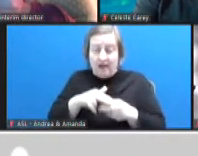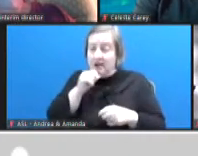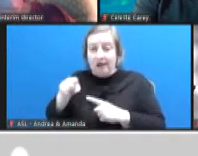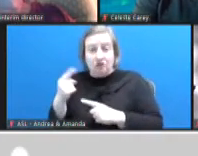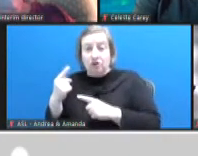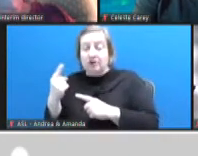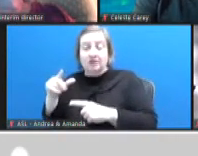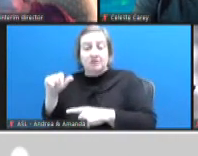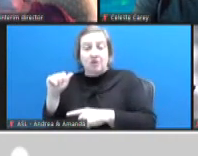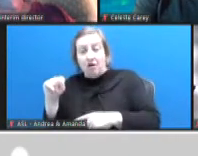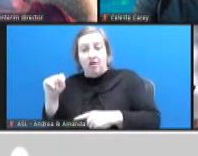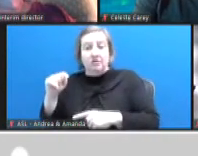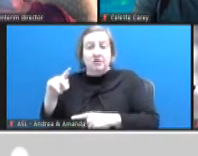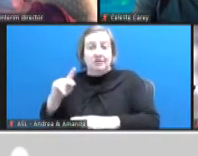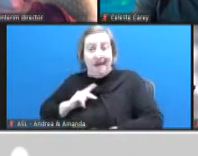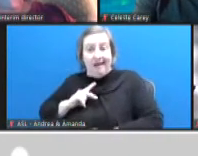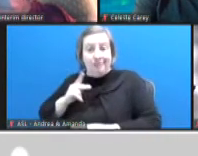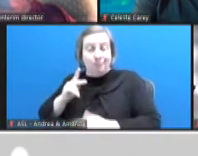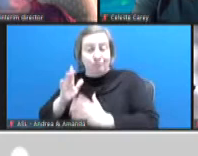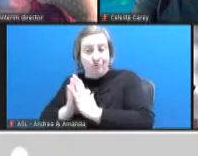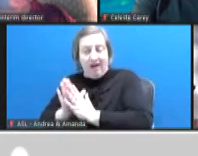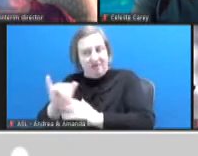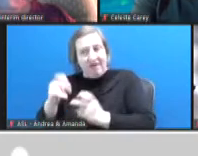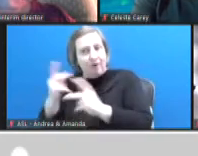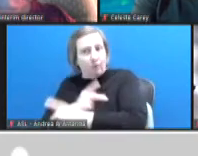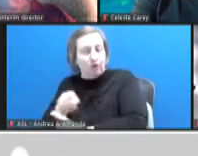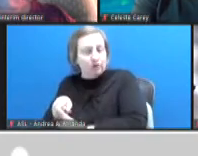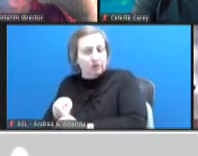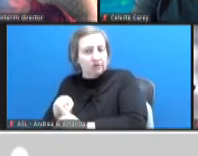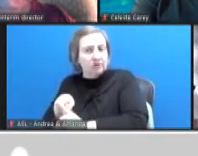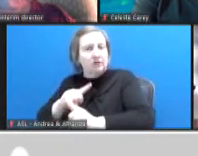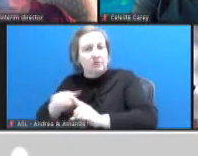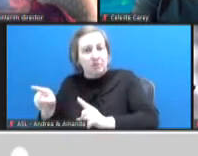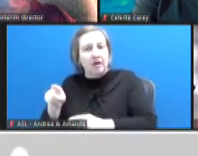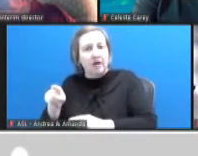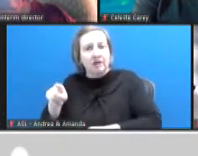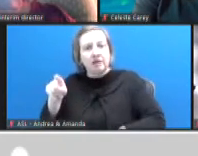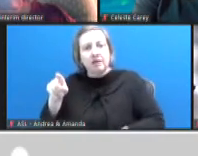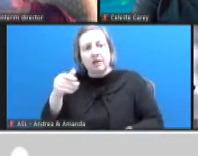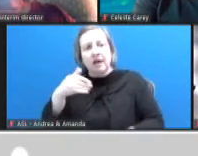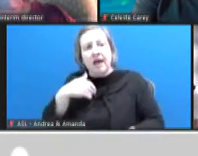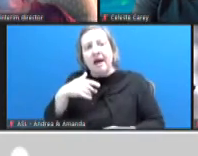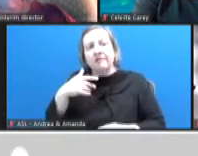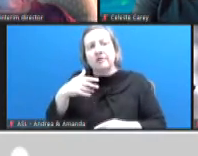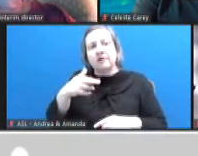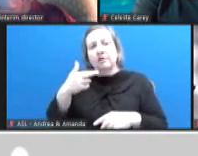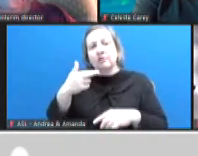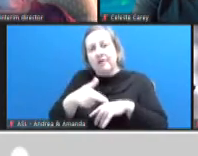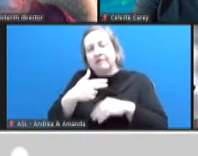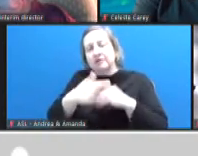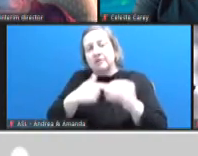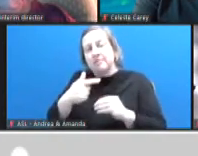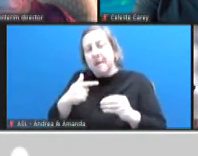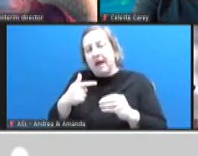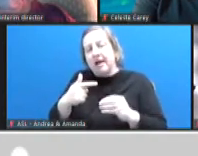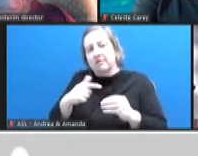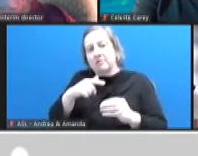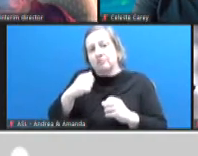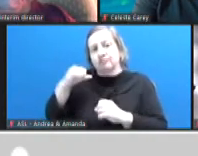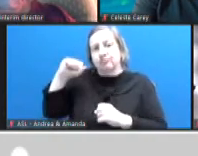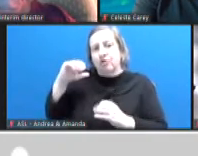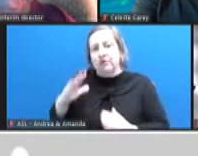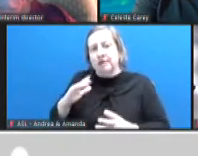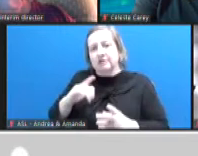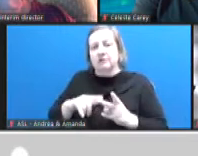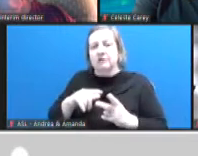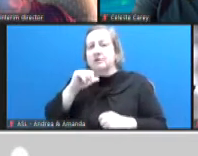prayer, although I think that is the worst, but there were references to protesters as not just being anti-police, but being riffraff